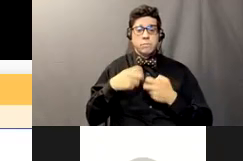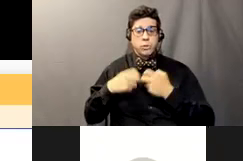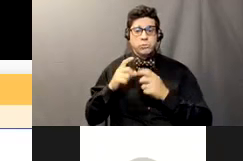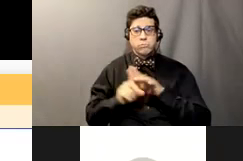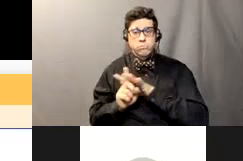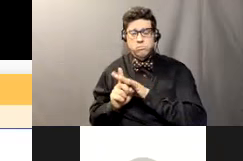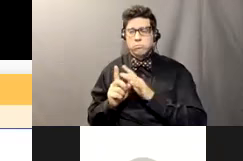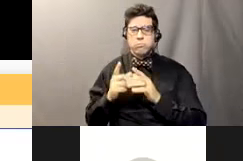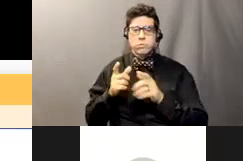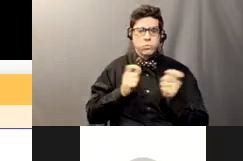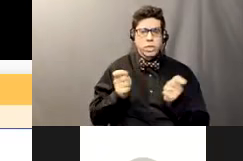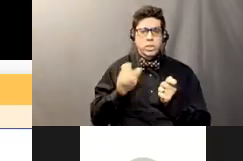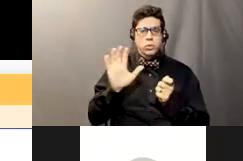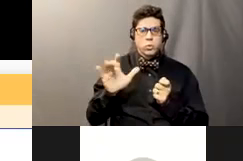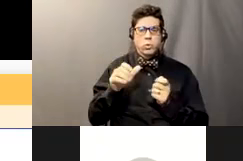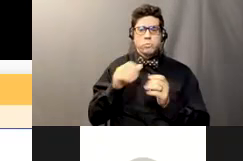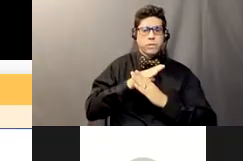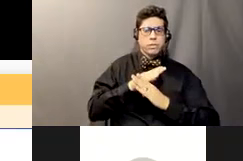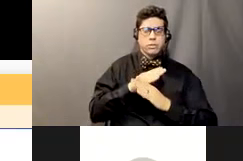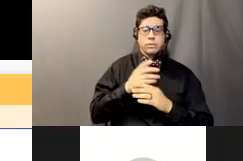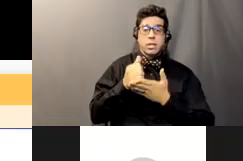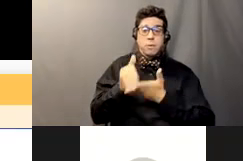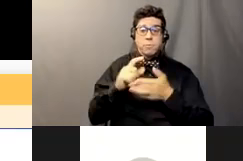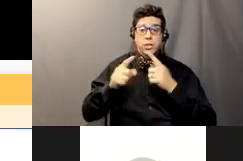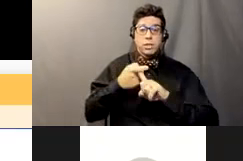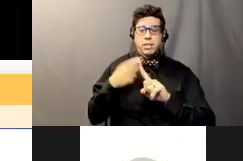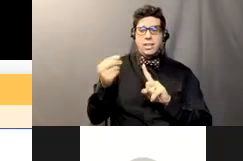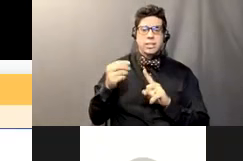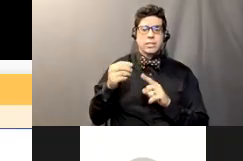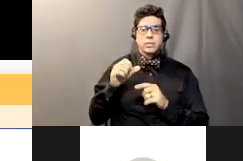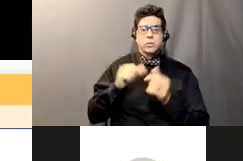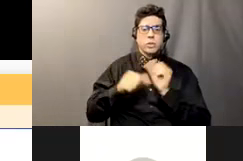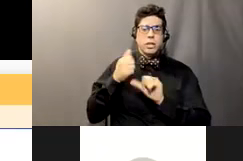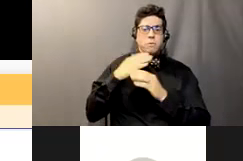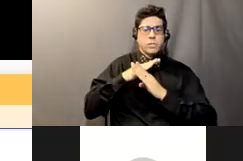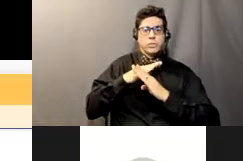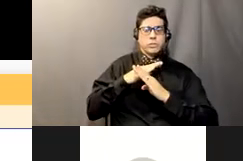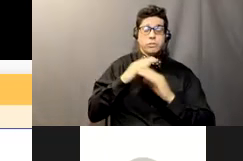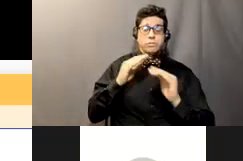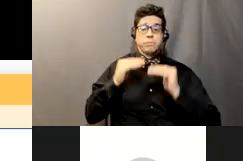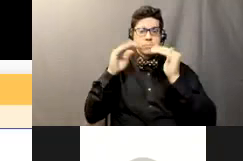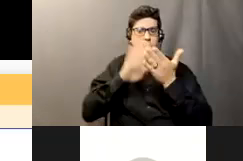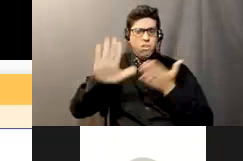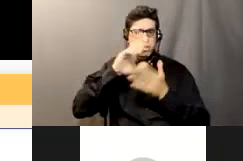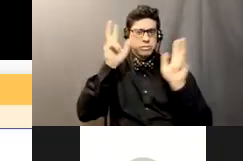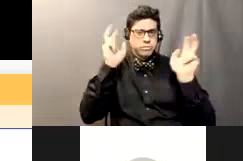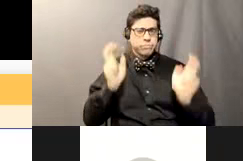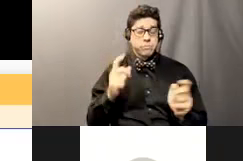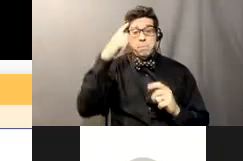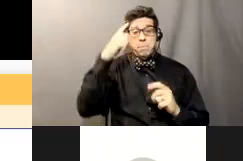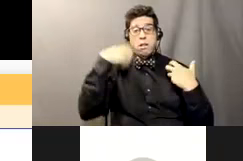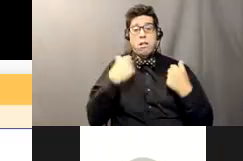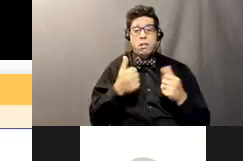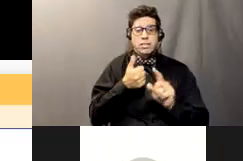prevention, how to help a friend, mental health, stress management, and suicide prevention. And we also have college topics, which cover mental health, self-care